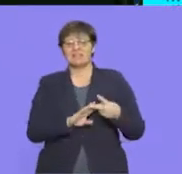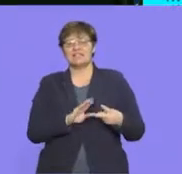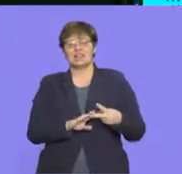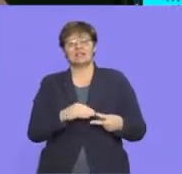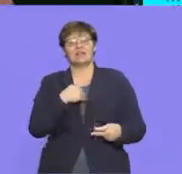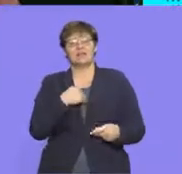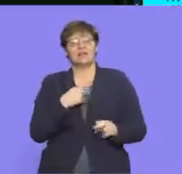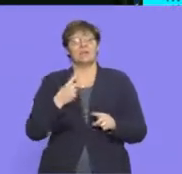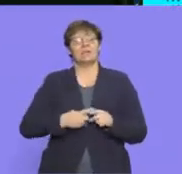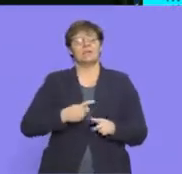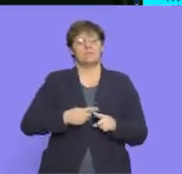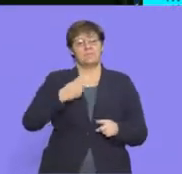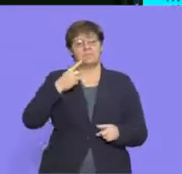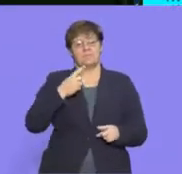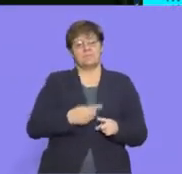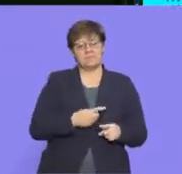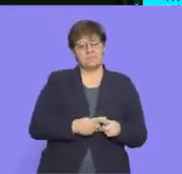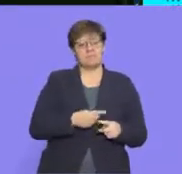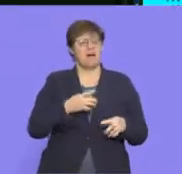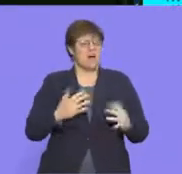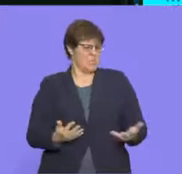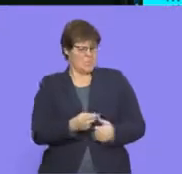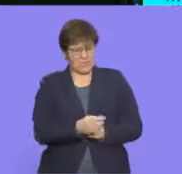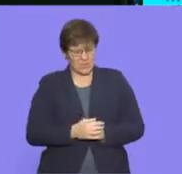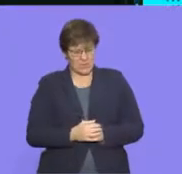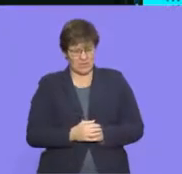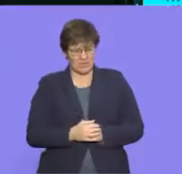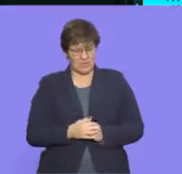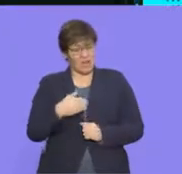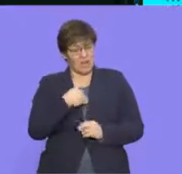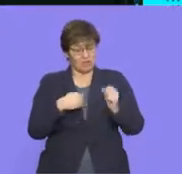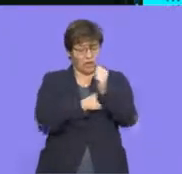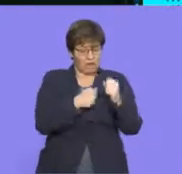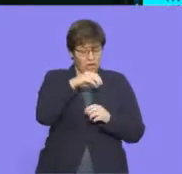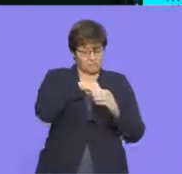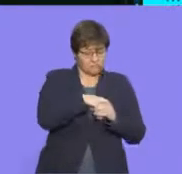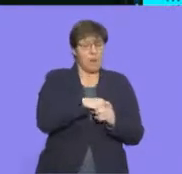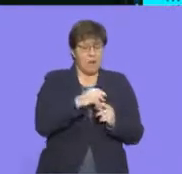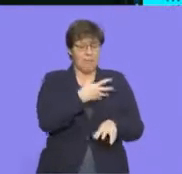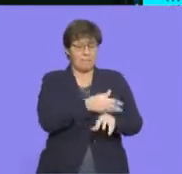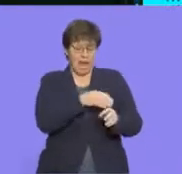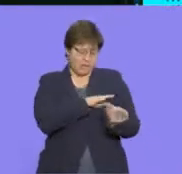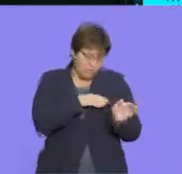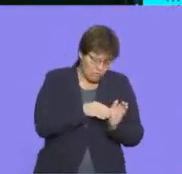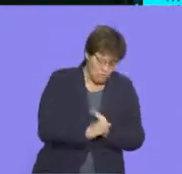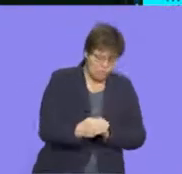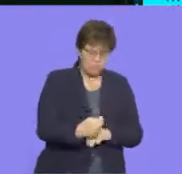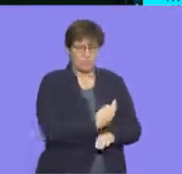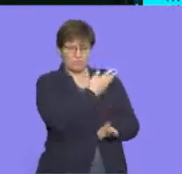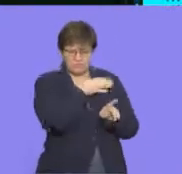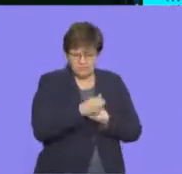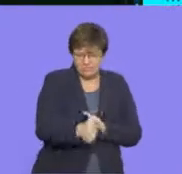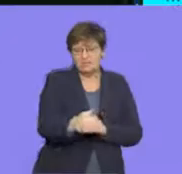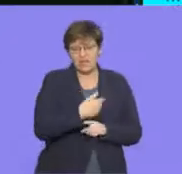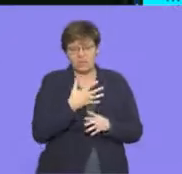to look at is how does the heart beat? So we've got the structure, we've got to get things through it, and how does it